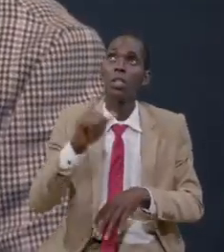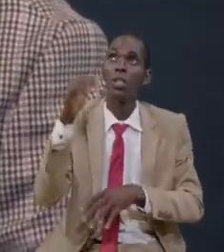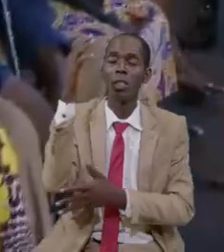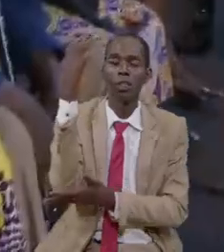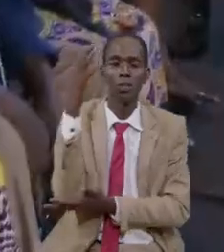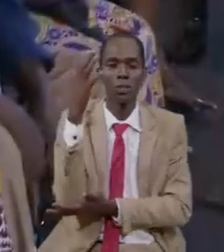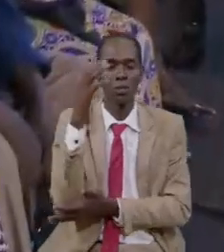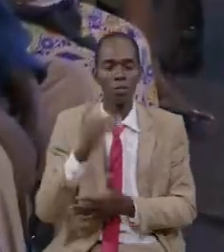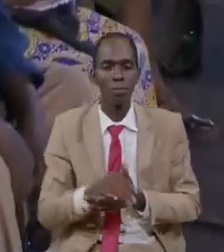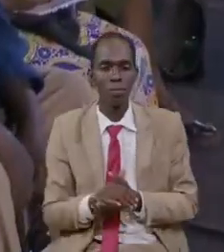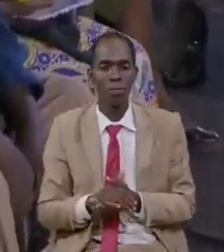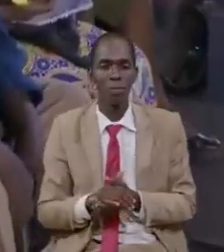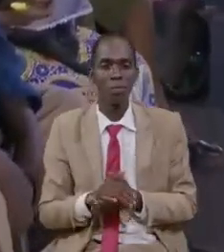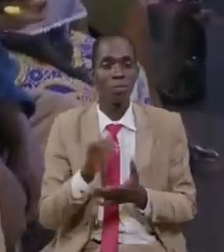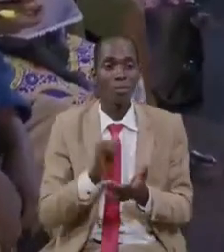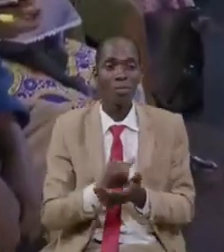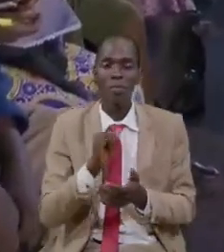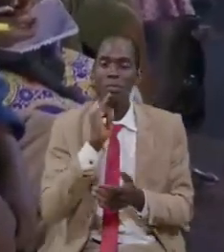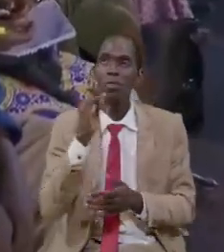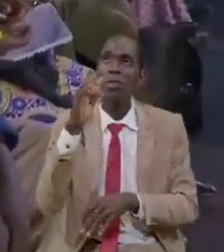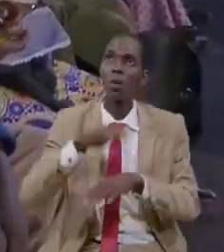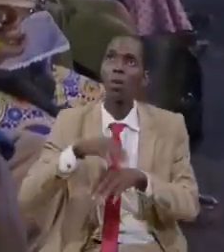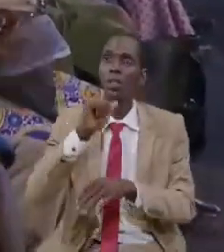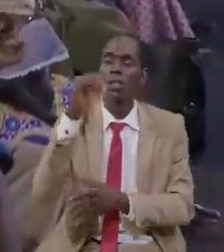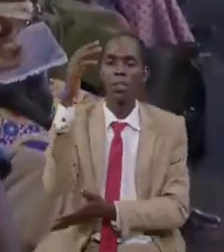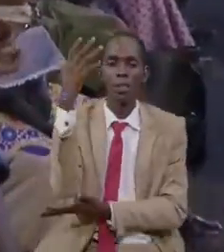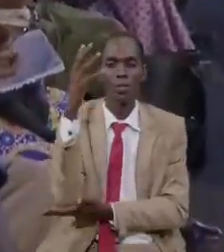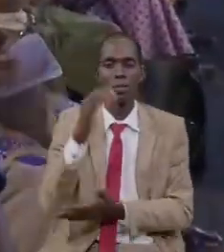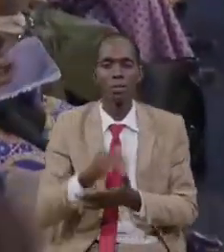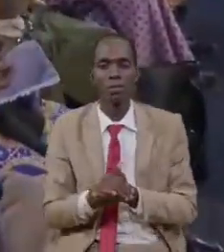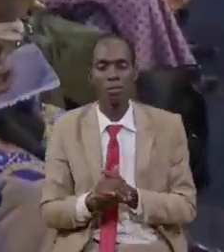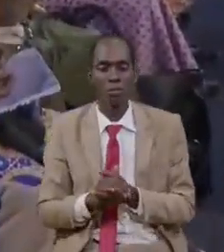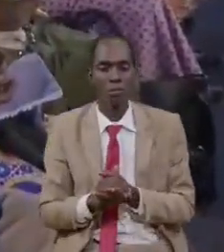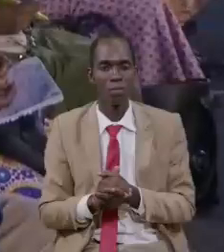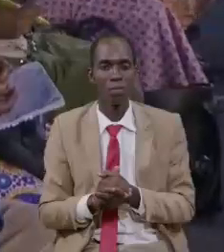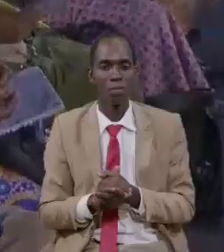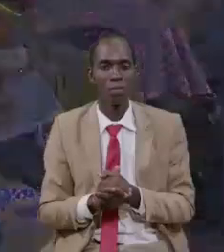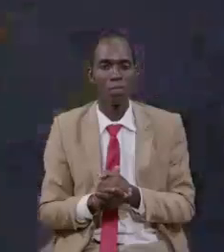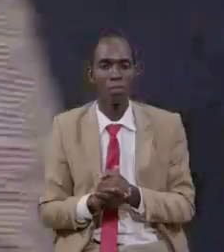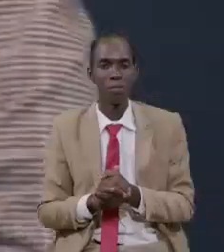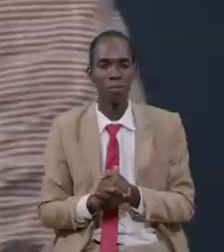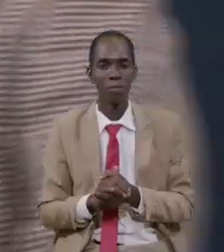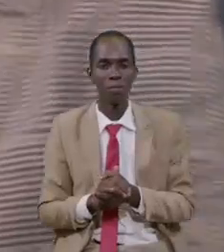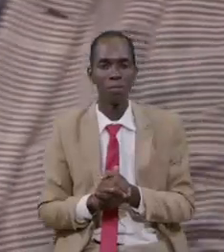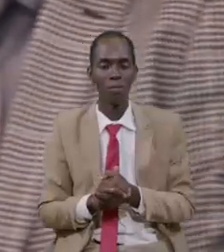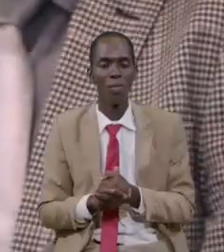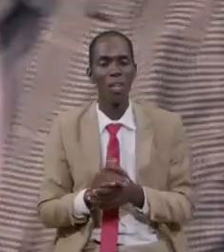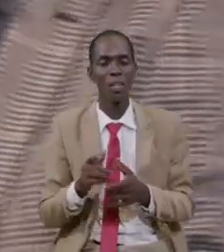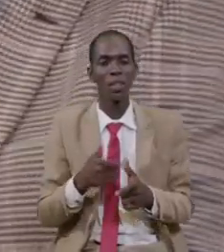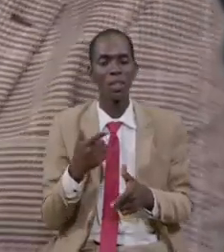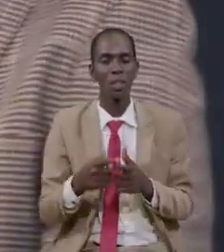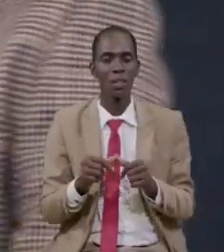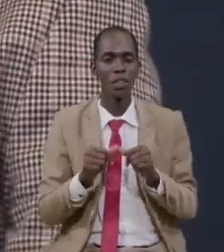that hangeth on a tree. Then it says in